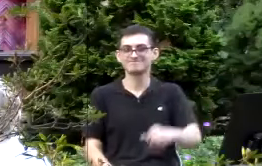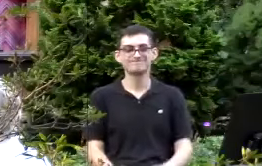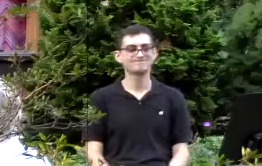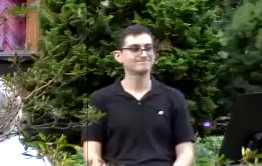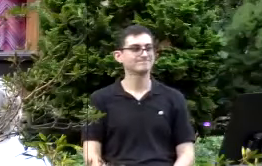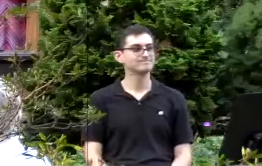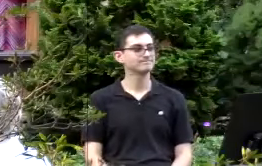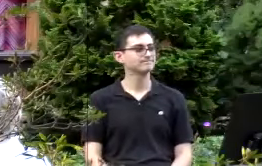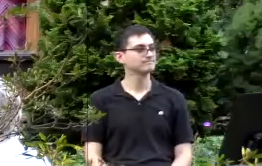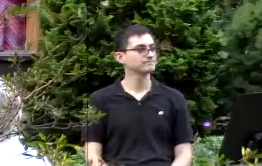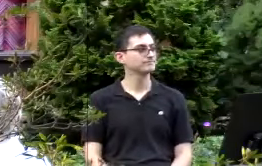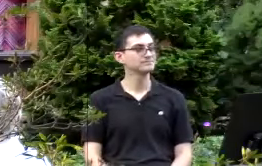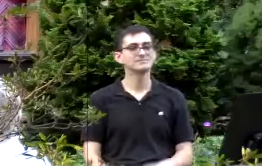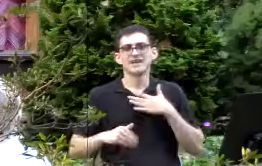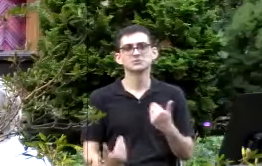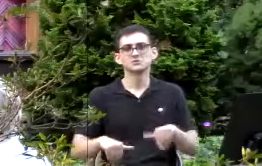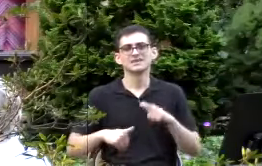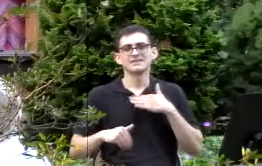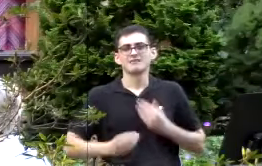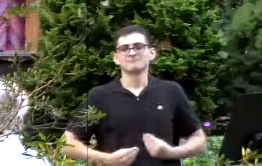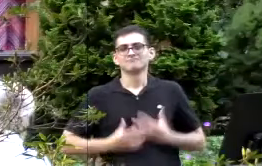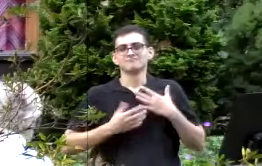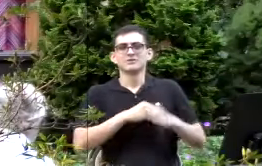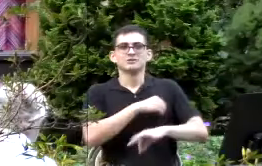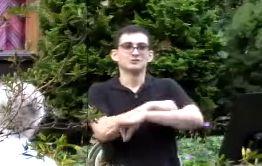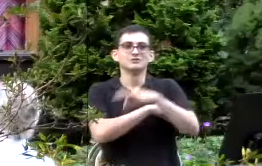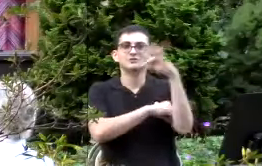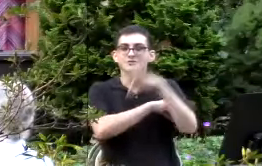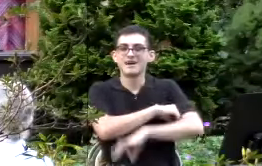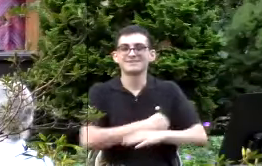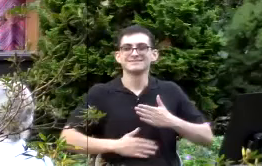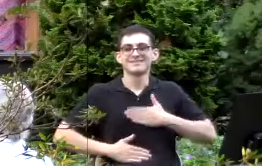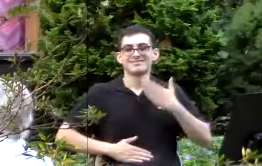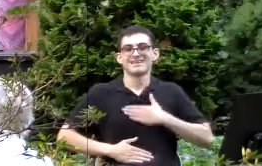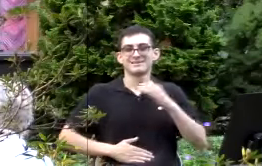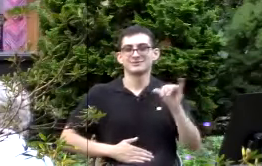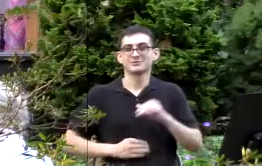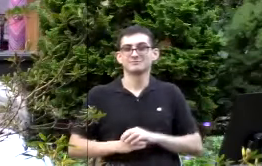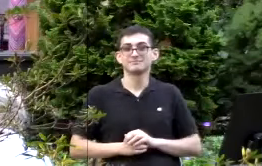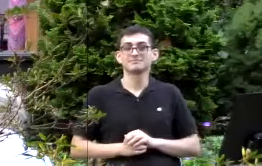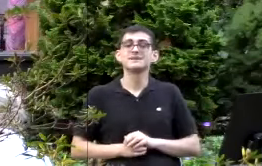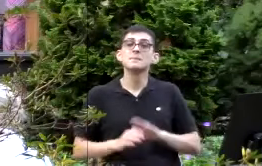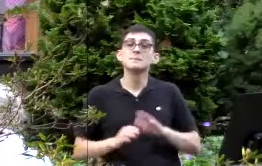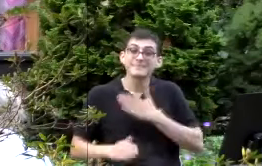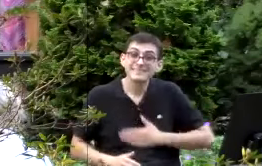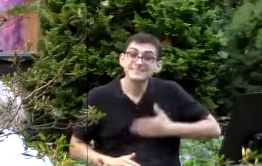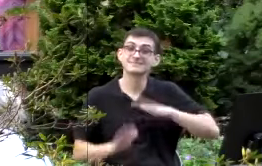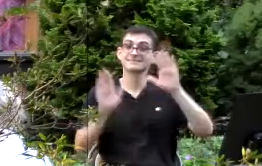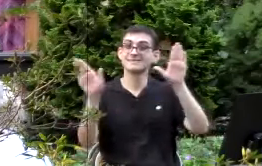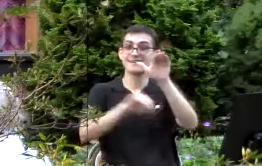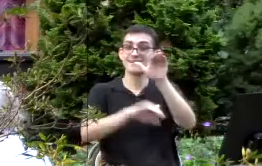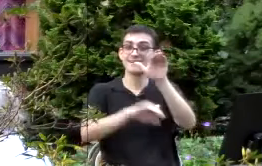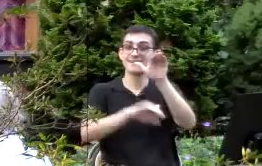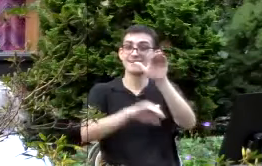which brings you Shabbat delight as well. Come, please, on Sunday afternoon.